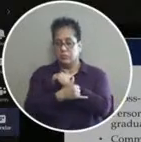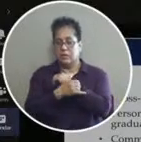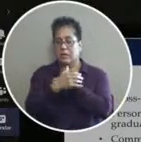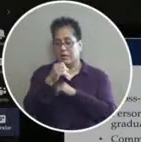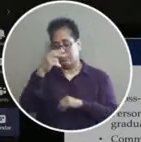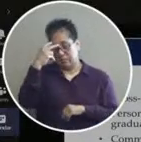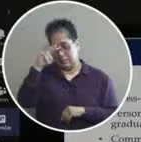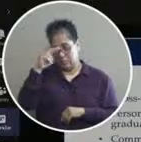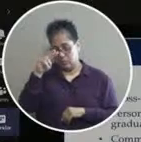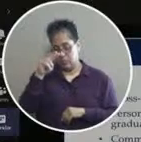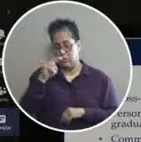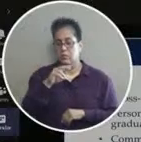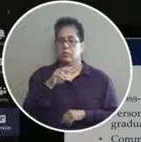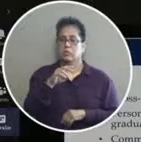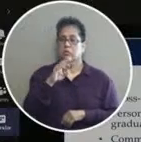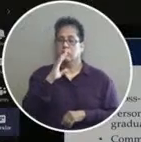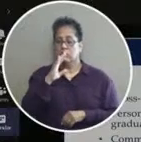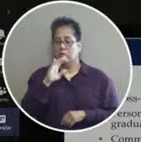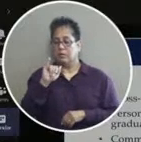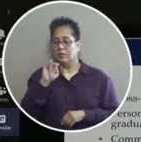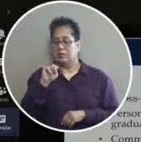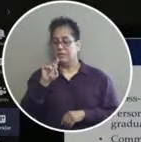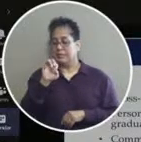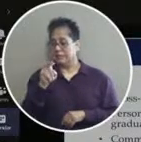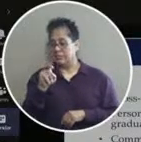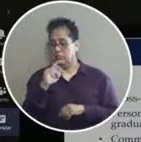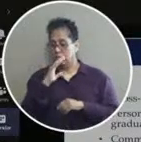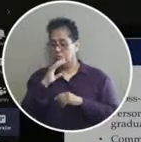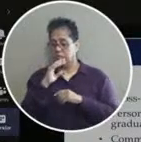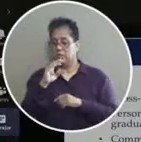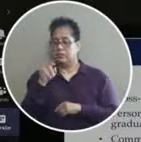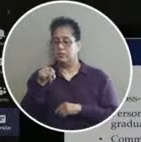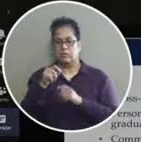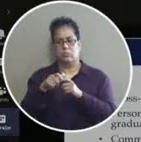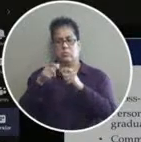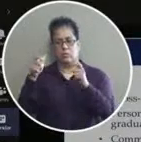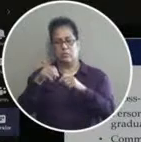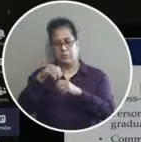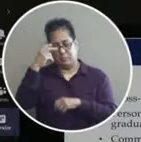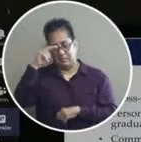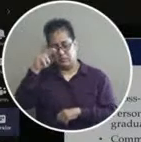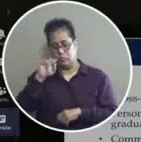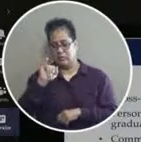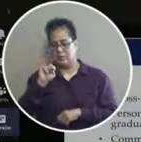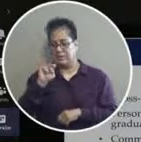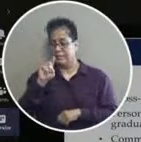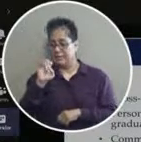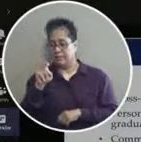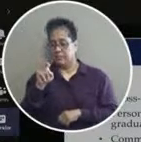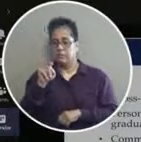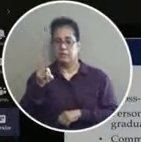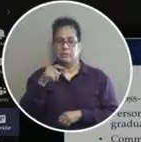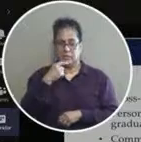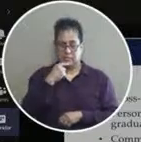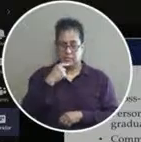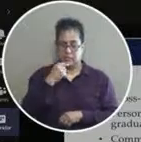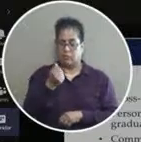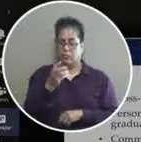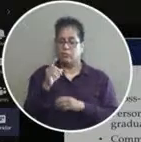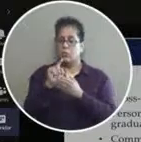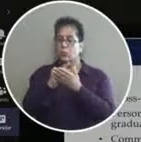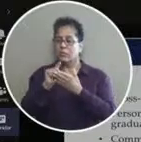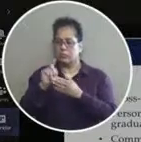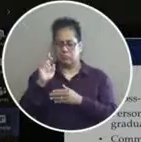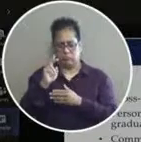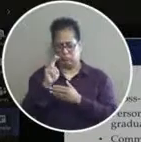Mexico. So talking to Index, the Maquiladora Association in Juarez, which is largest in Mexico, they tell us a few weeks ago, I want to